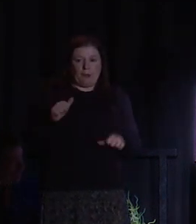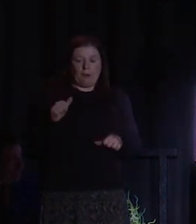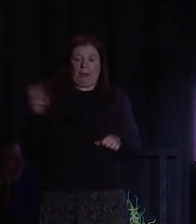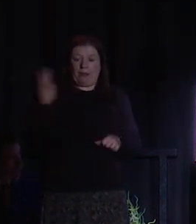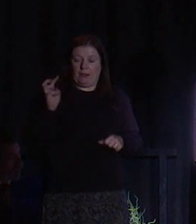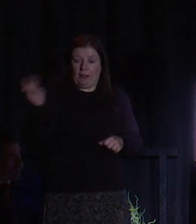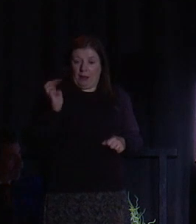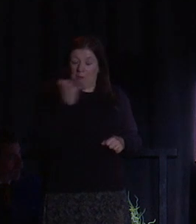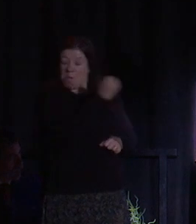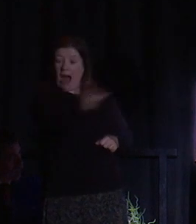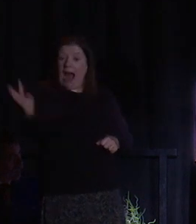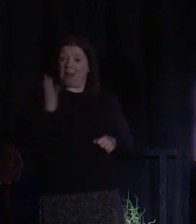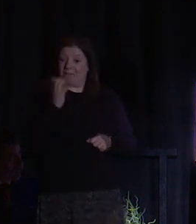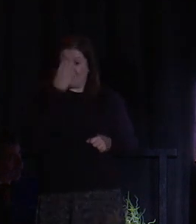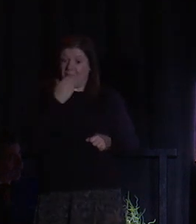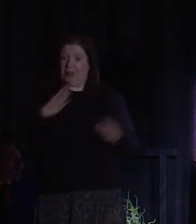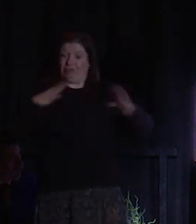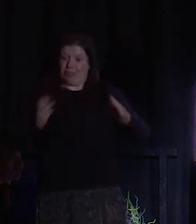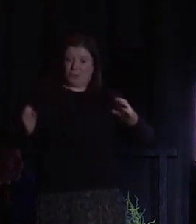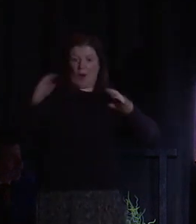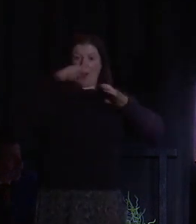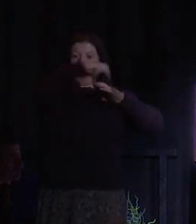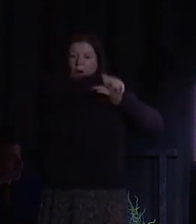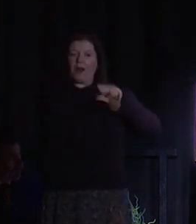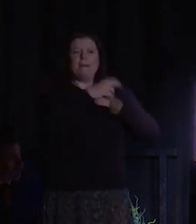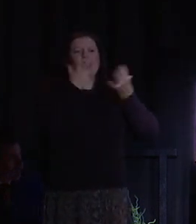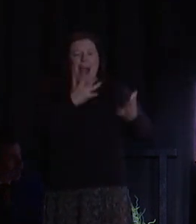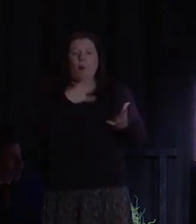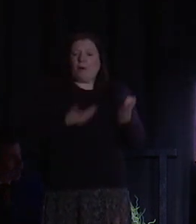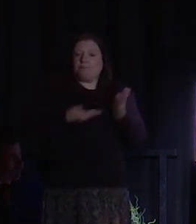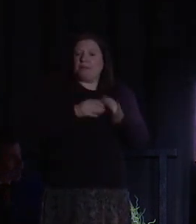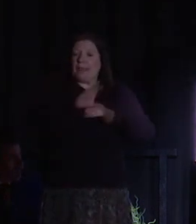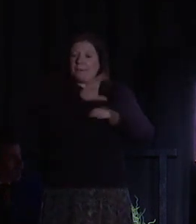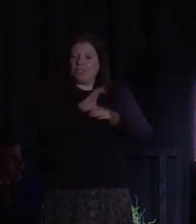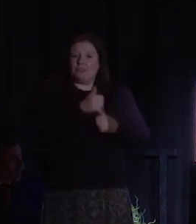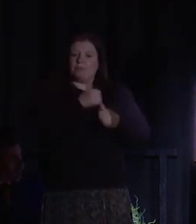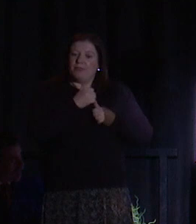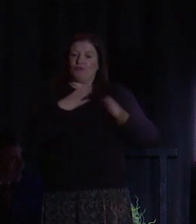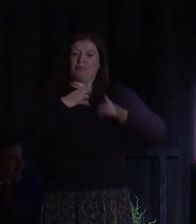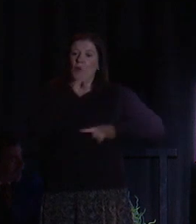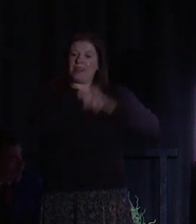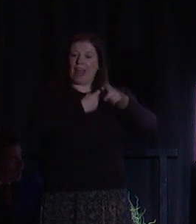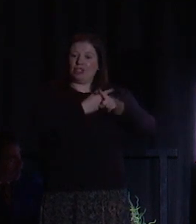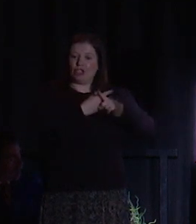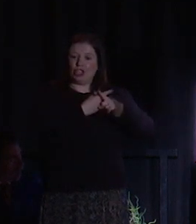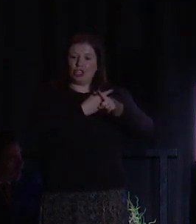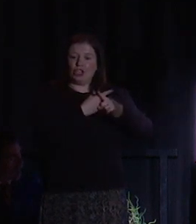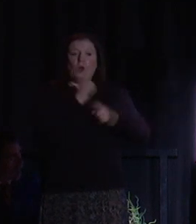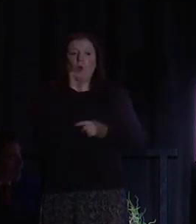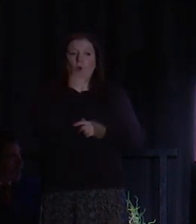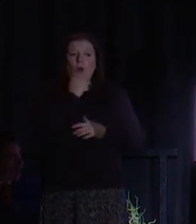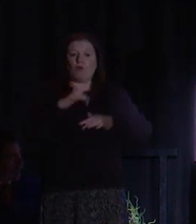mad. We're now looking at seeing if we can get a little bit more commissions and more support for next year. We're going to be